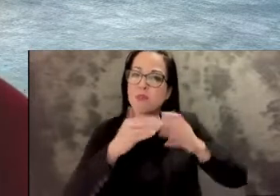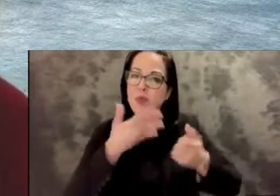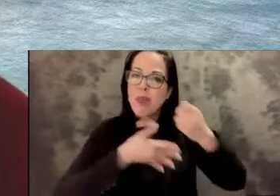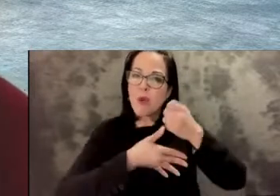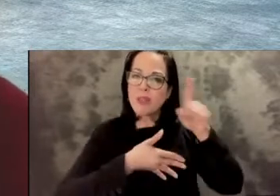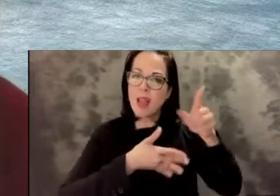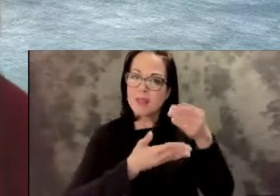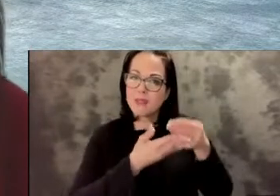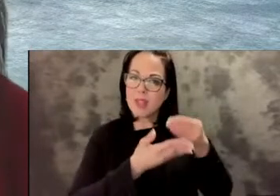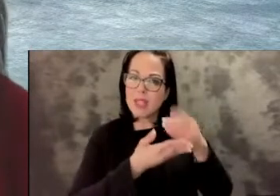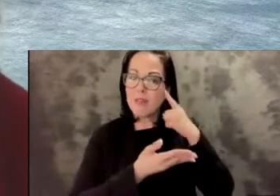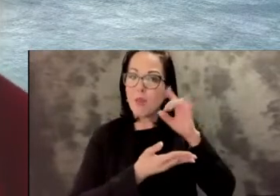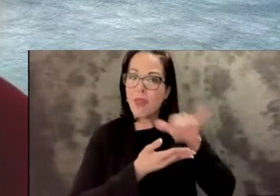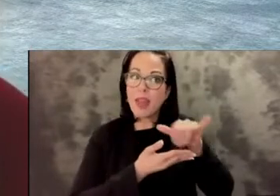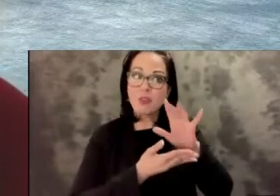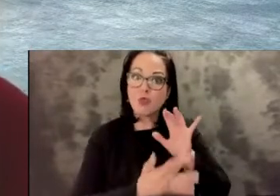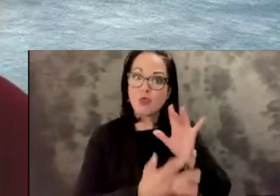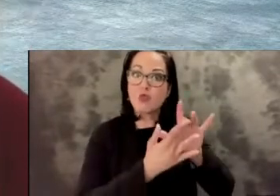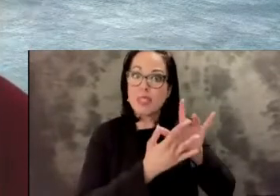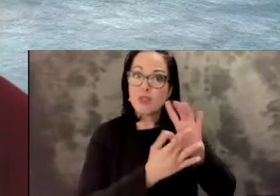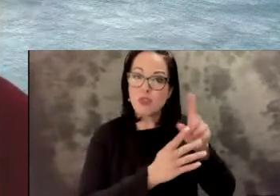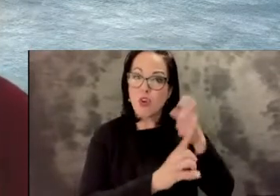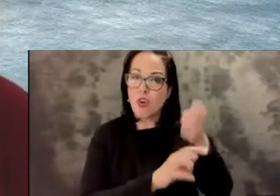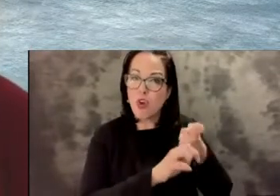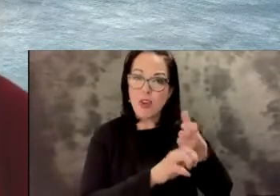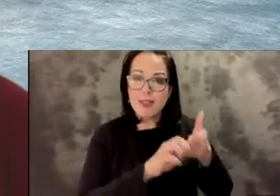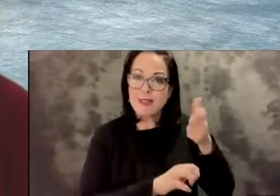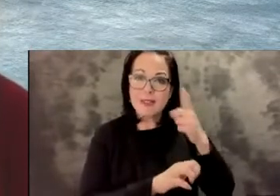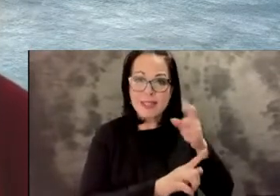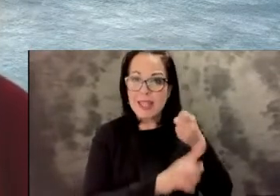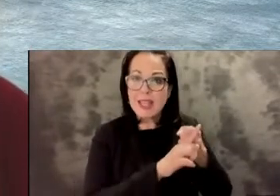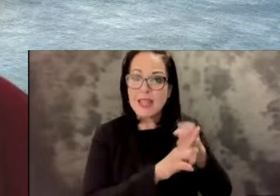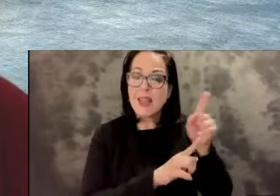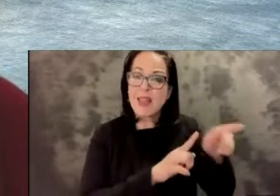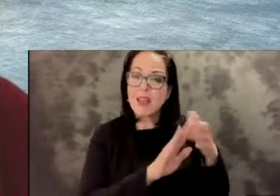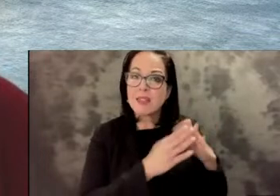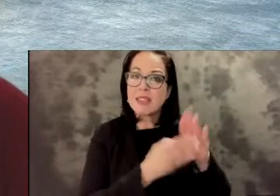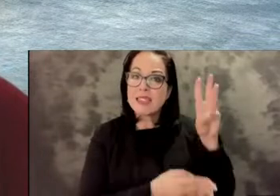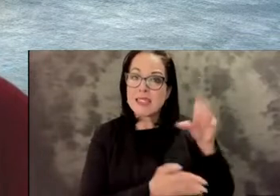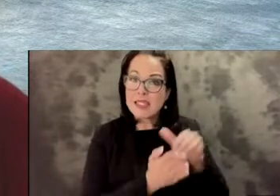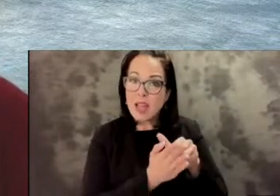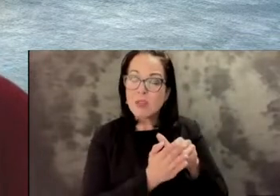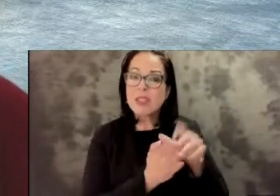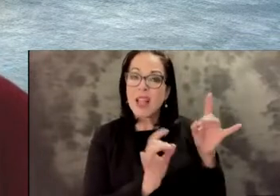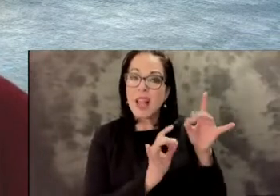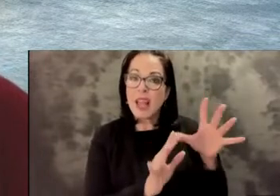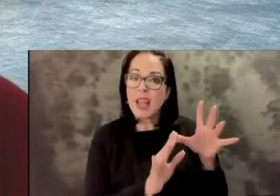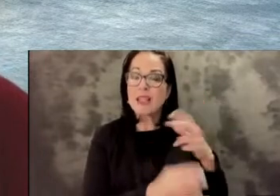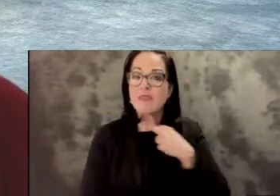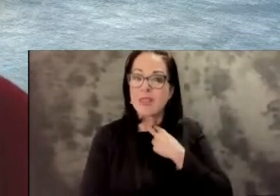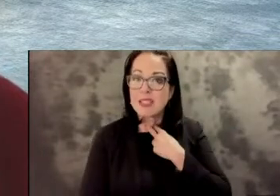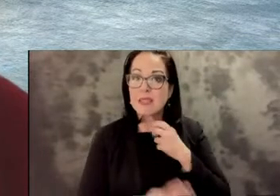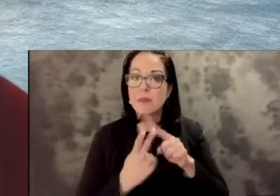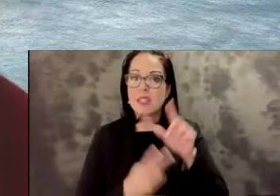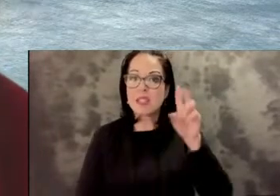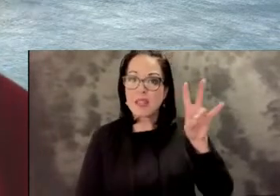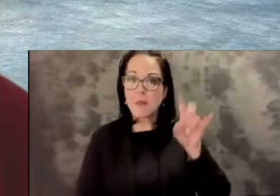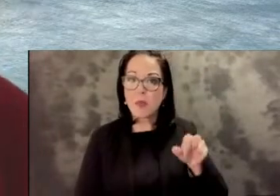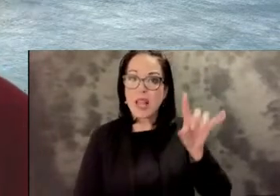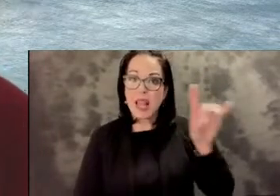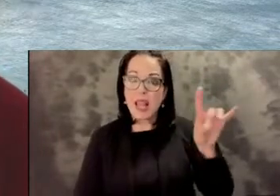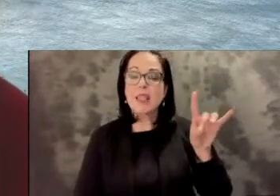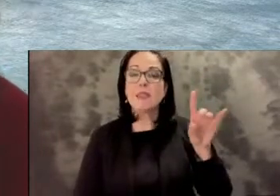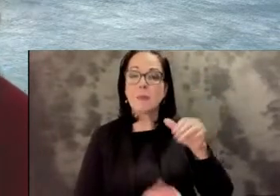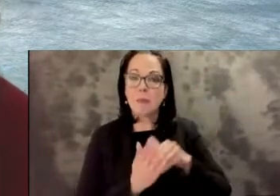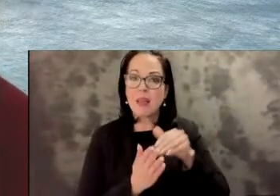hardest hit and the hardest to reach Asian Americans, the 6,000 hate victims, the 7.8 million limited